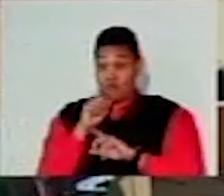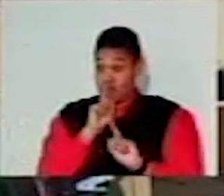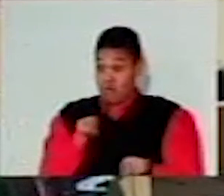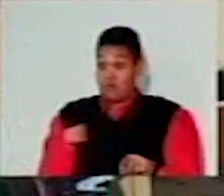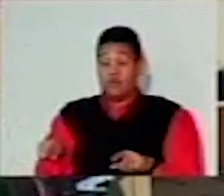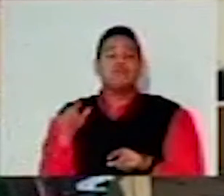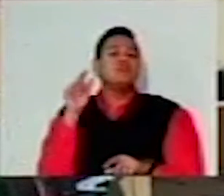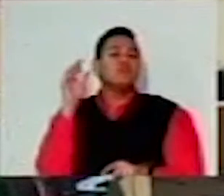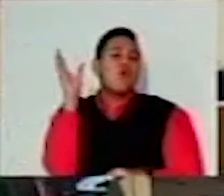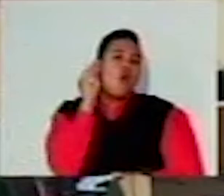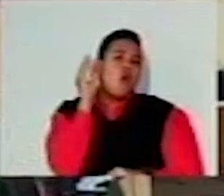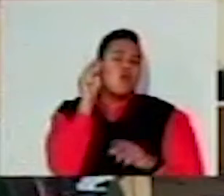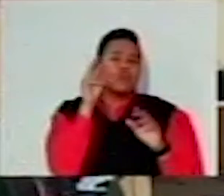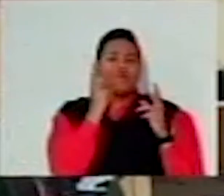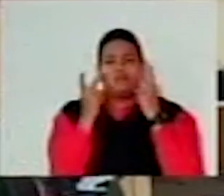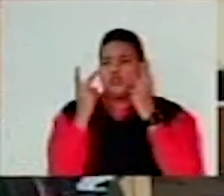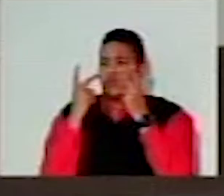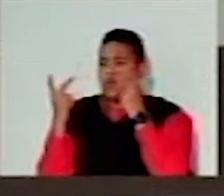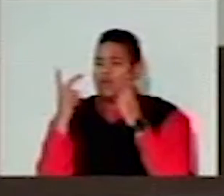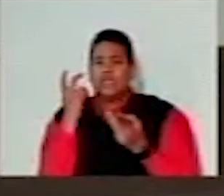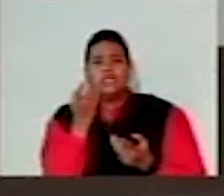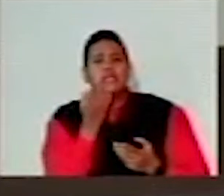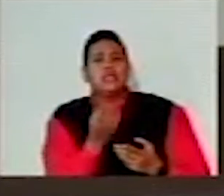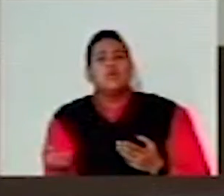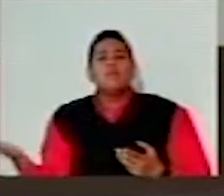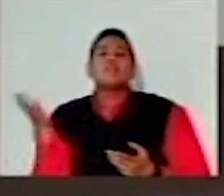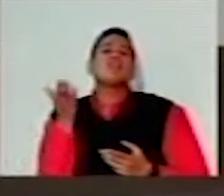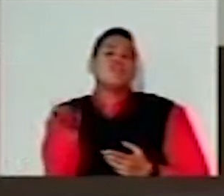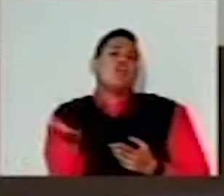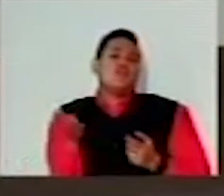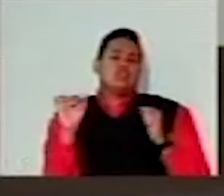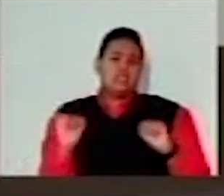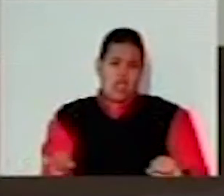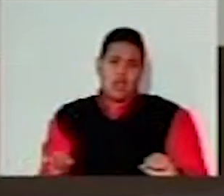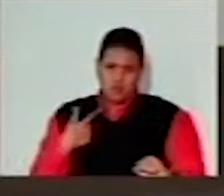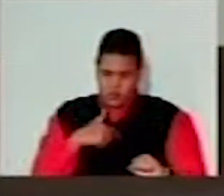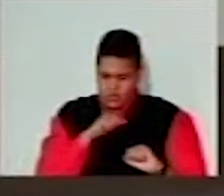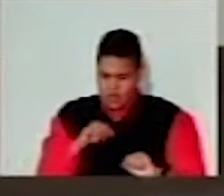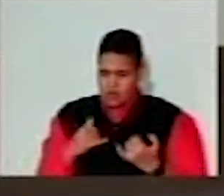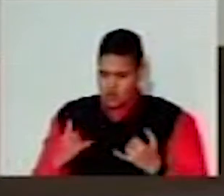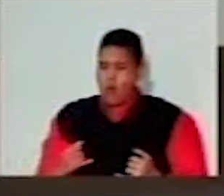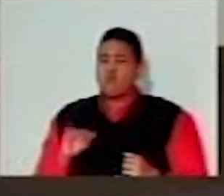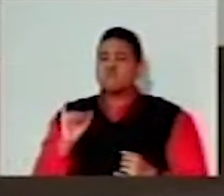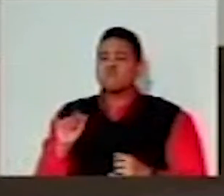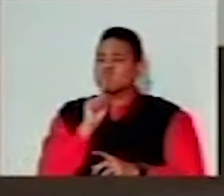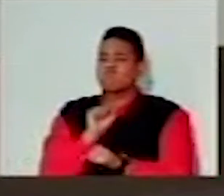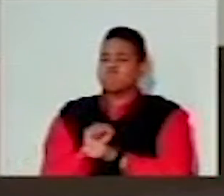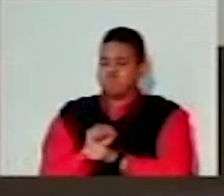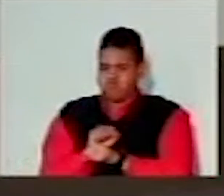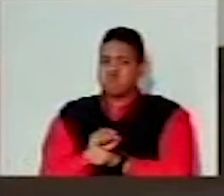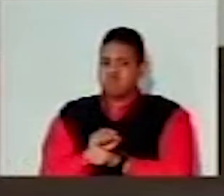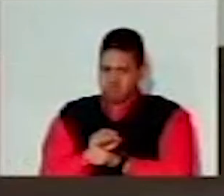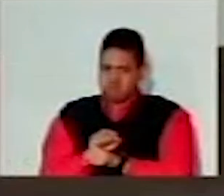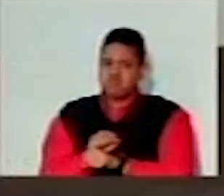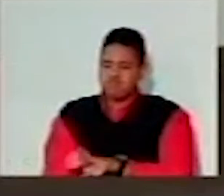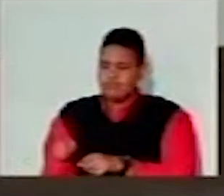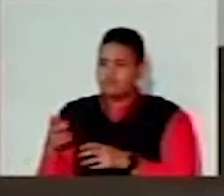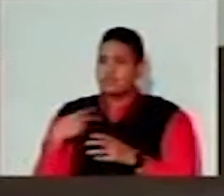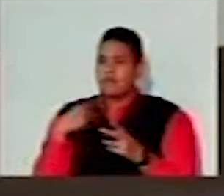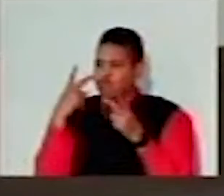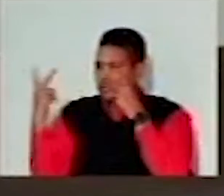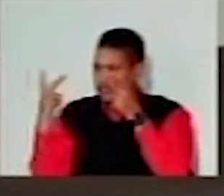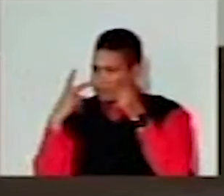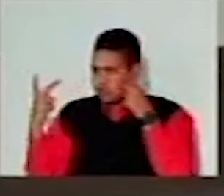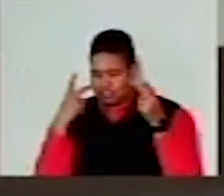audio-visual equipment will be there, so that we can now ensure that there's